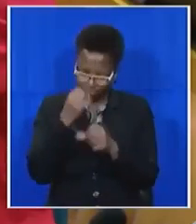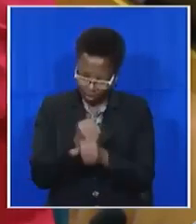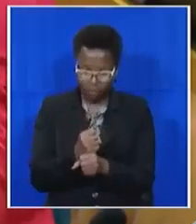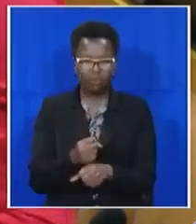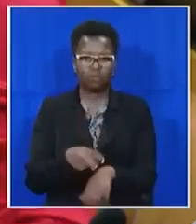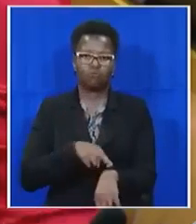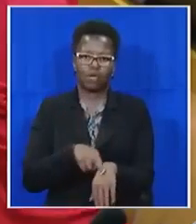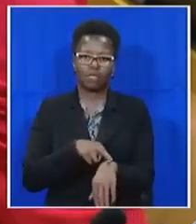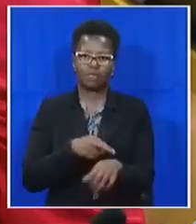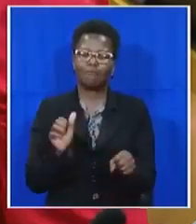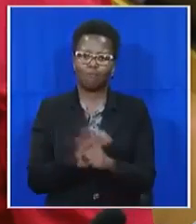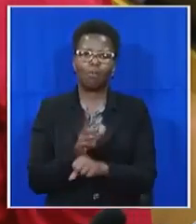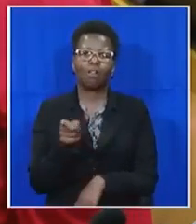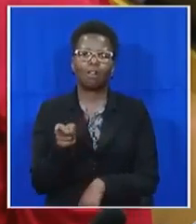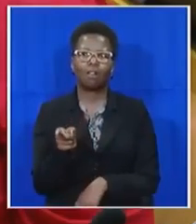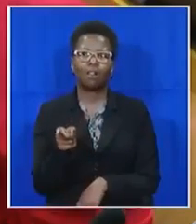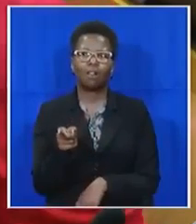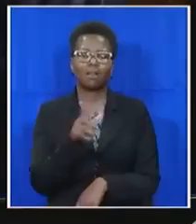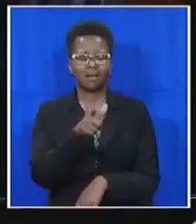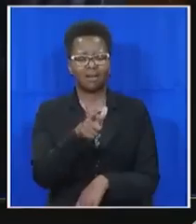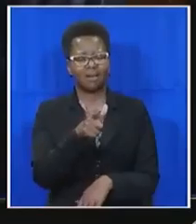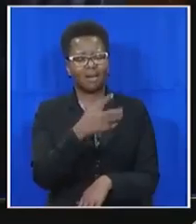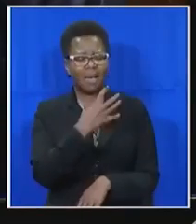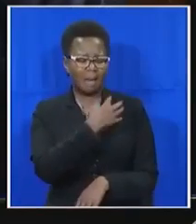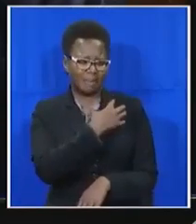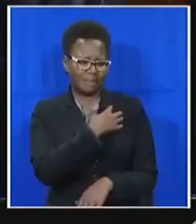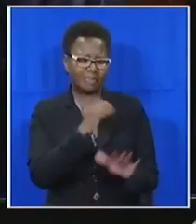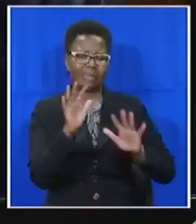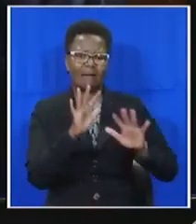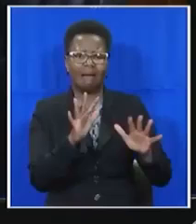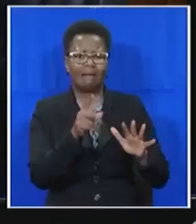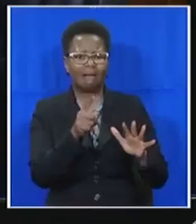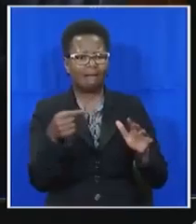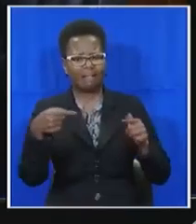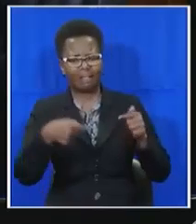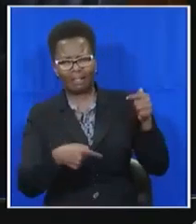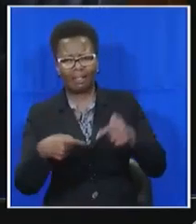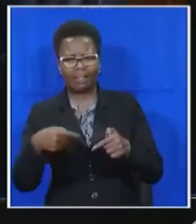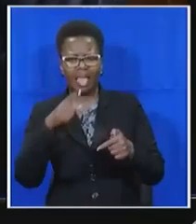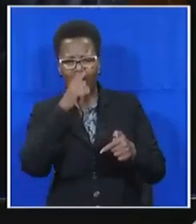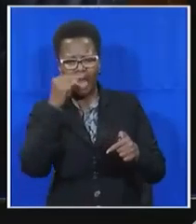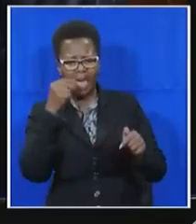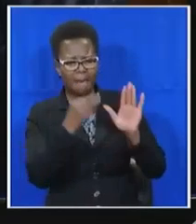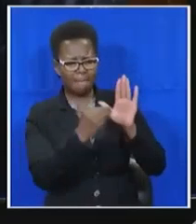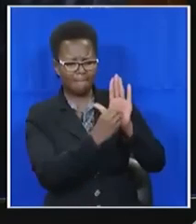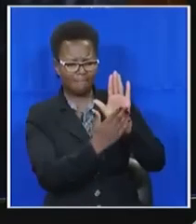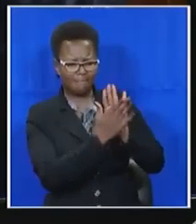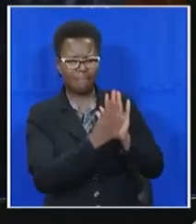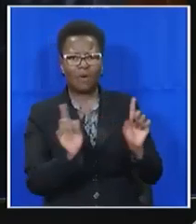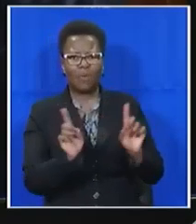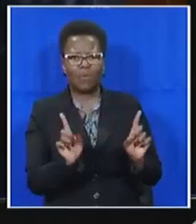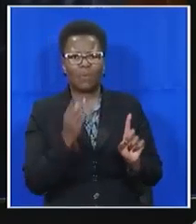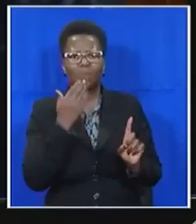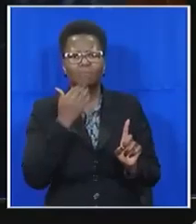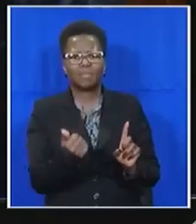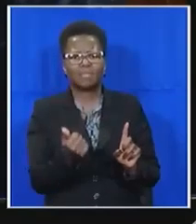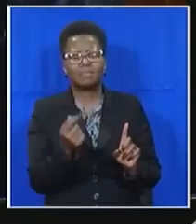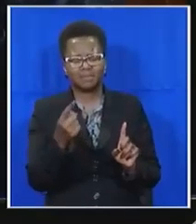Speaker. Honorable Minister, don't draw in members who have not spoken in the House. I think it's incorrect.